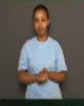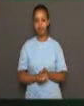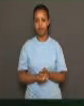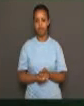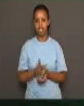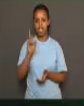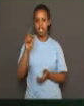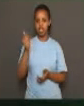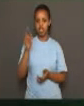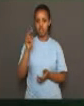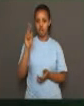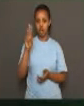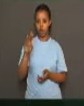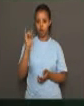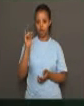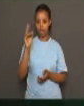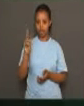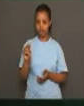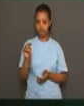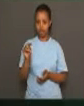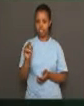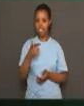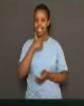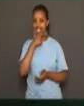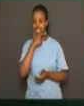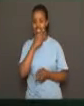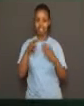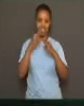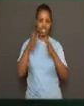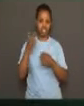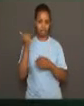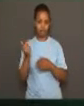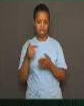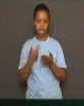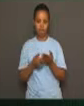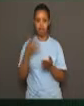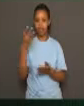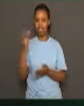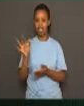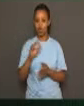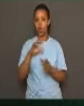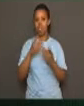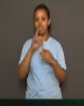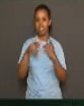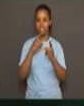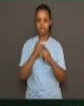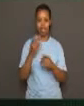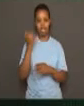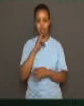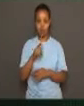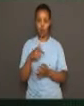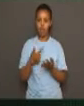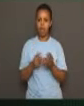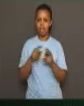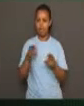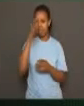Charles Darwin was an English scientist who lived in the 19th century. He is best